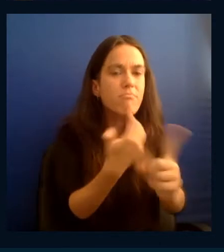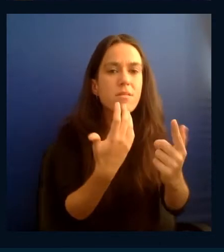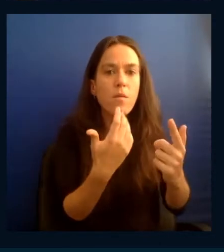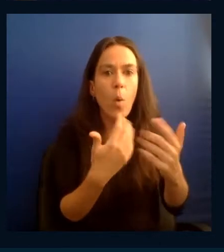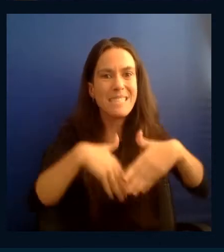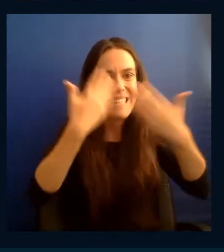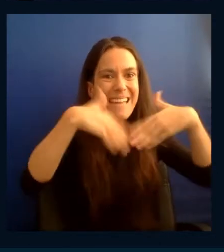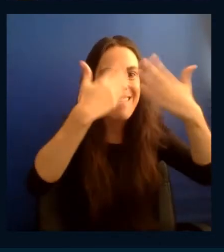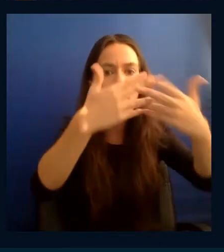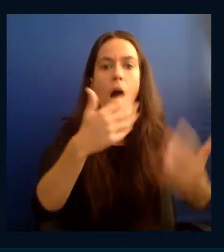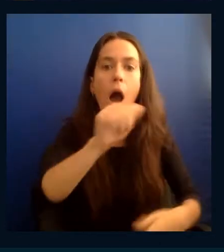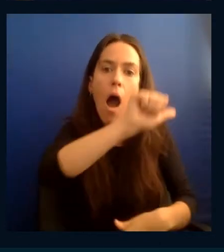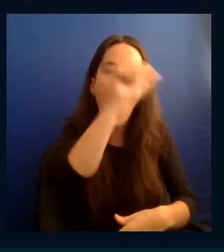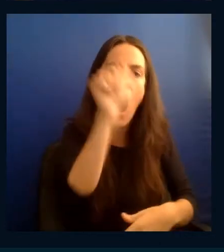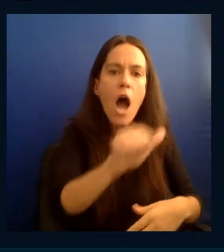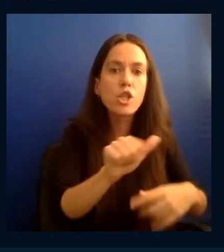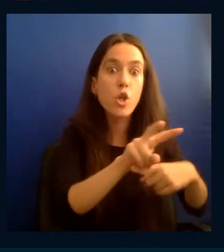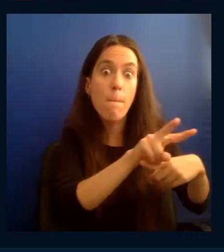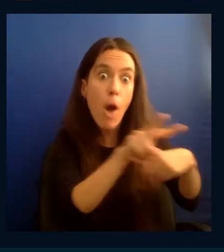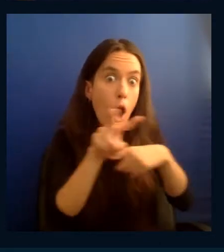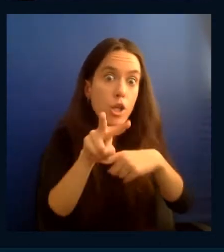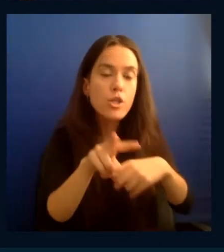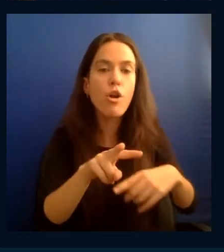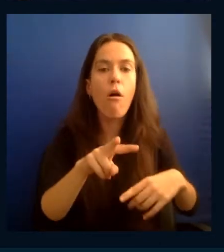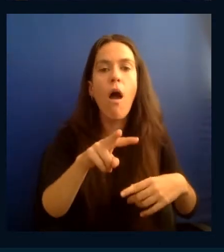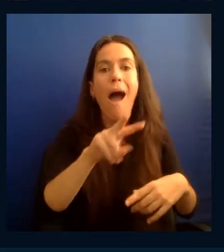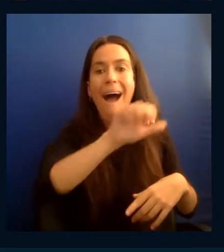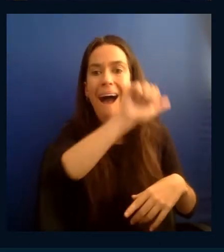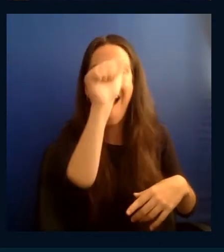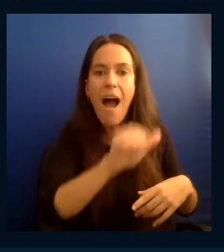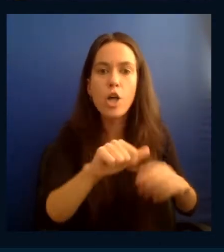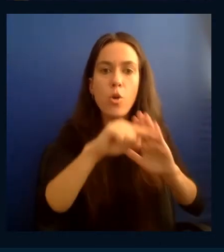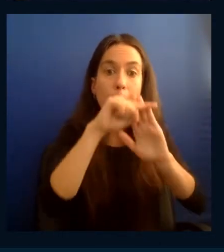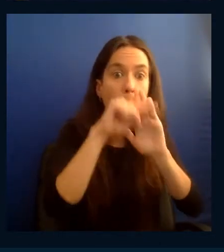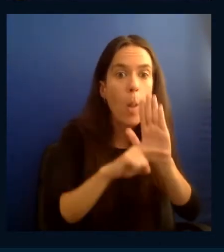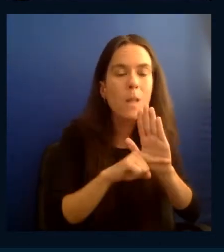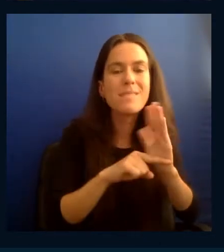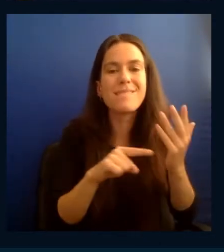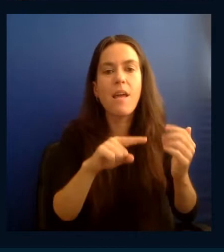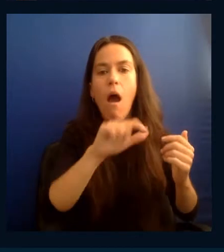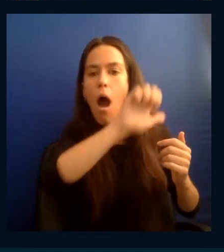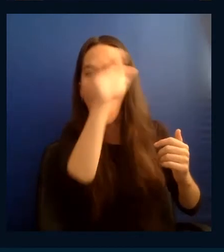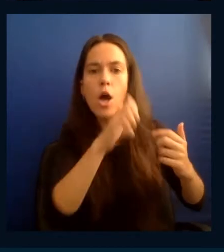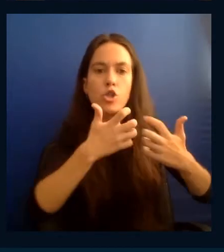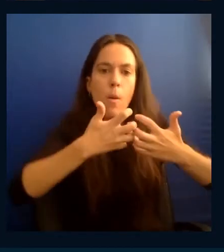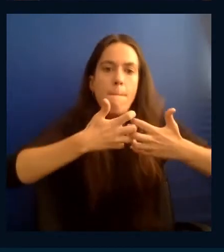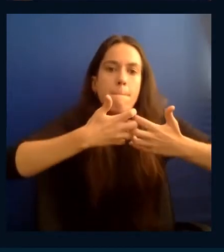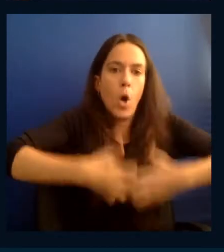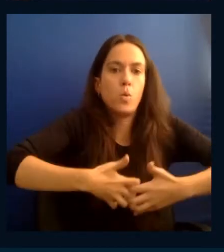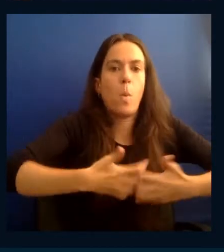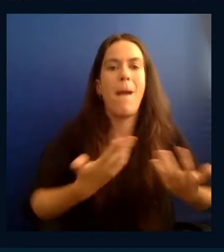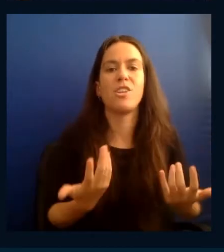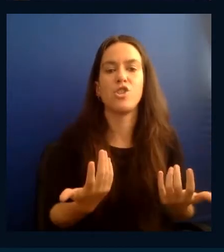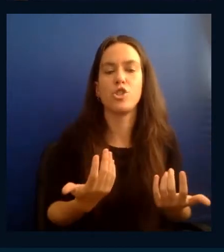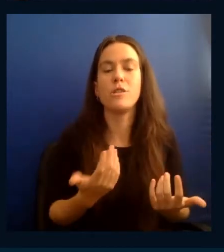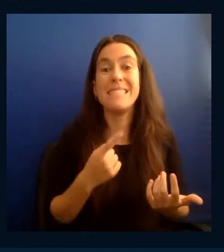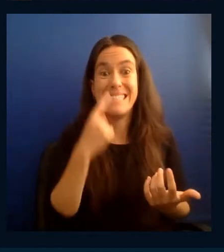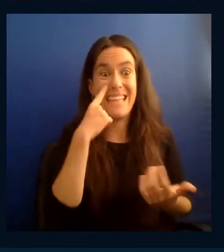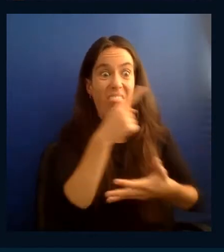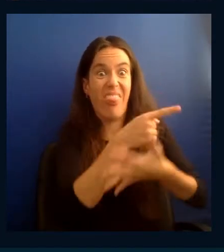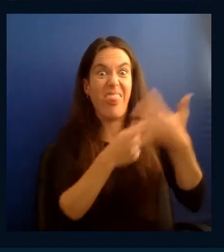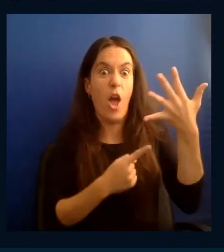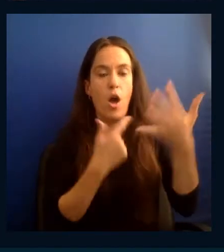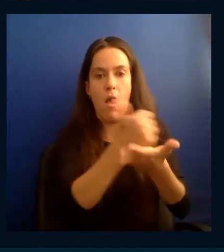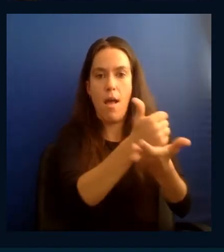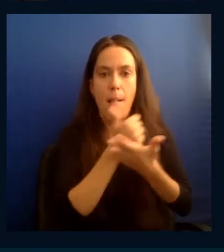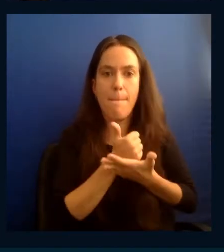running, and things like Azure Monitor, Azure Policy, and different types of automation and Security Center. And all of these things help you kind of run at